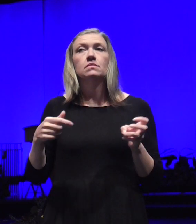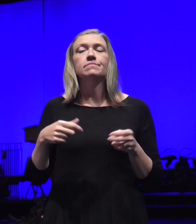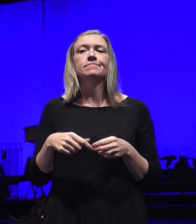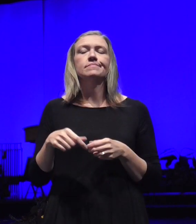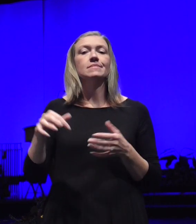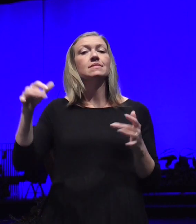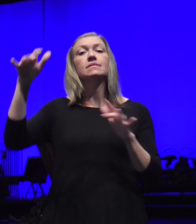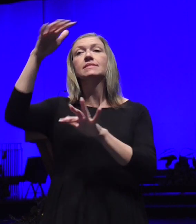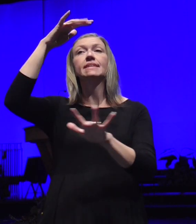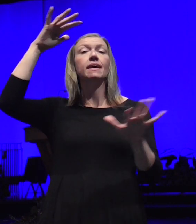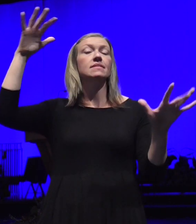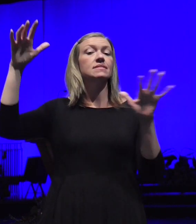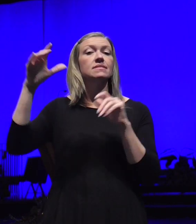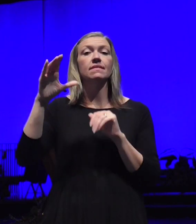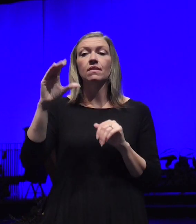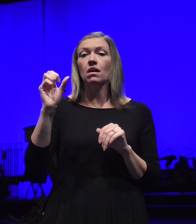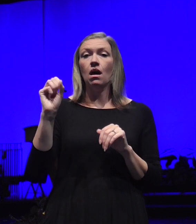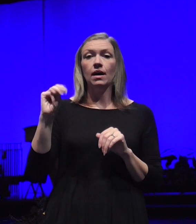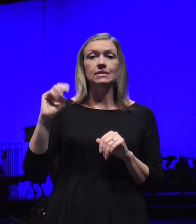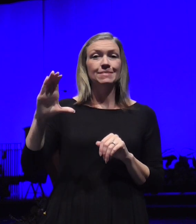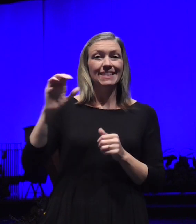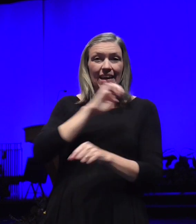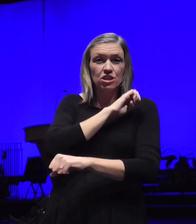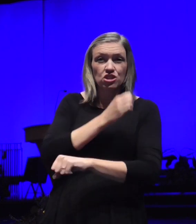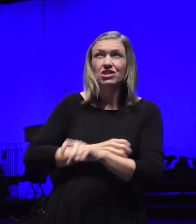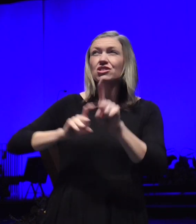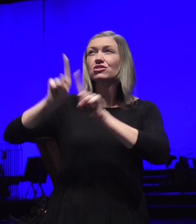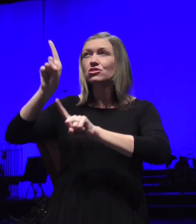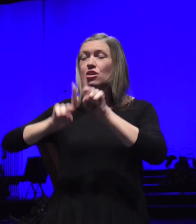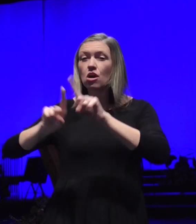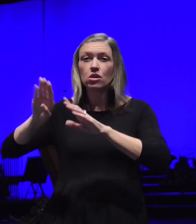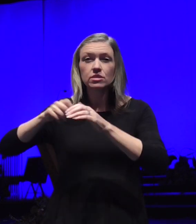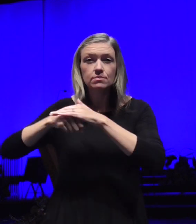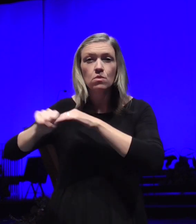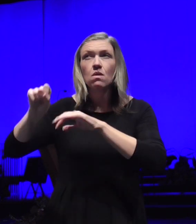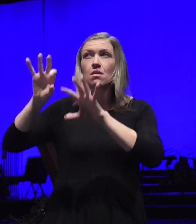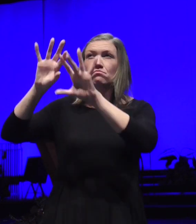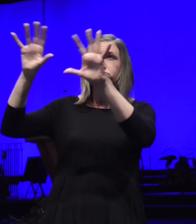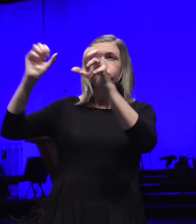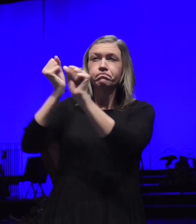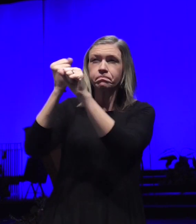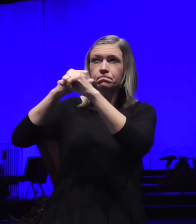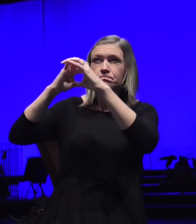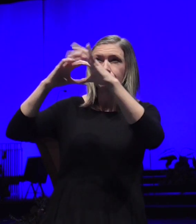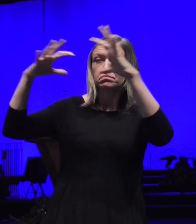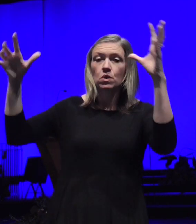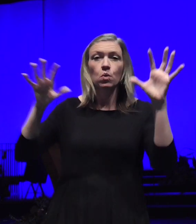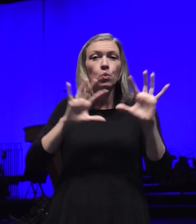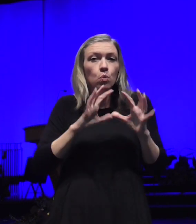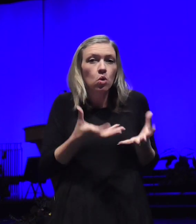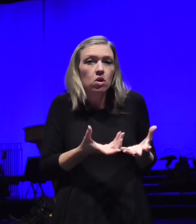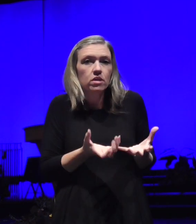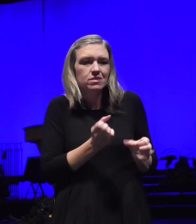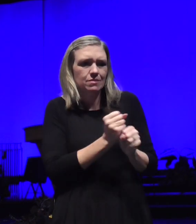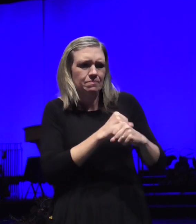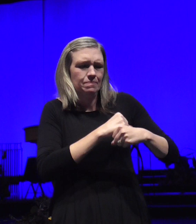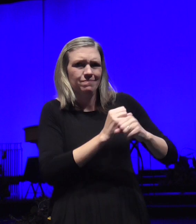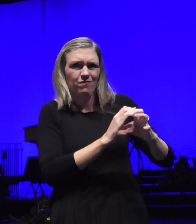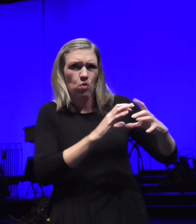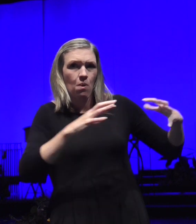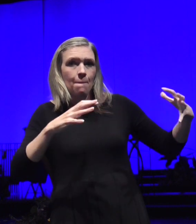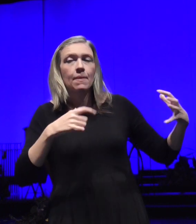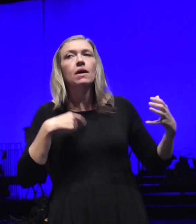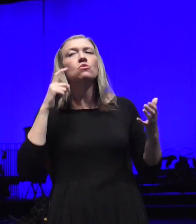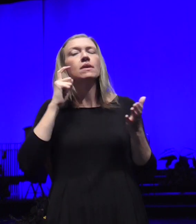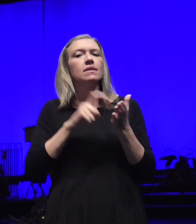of cosmic energy, where stars are birthed and worlds find their form, I recognize a profound principle